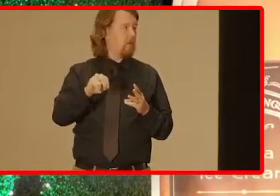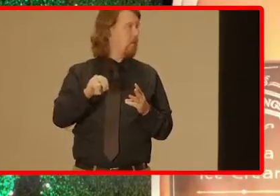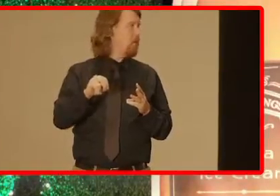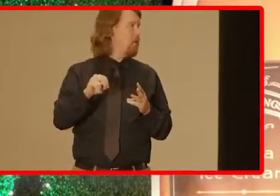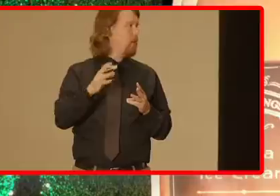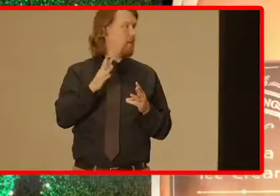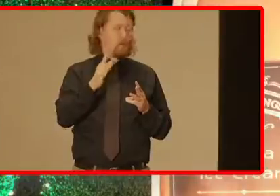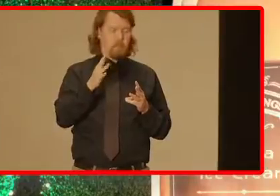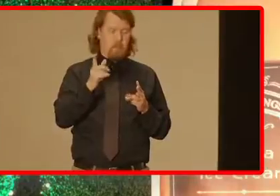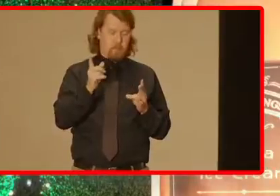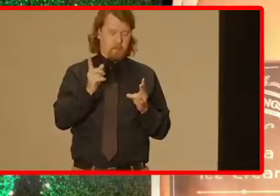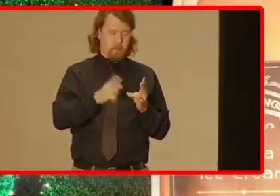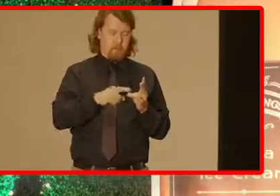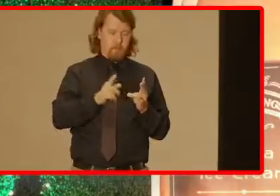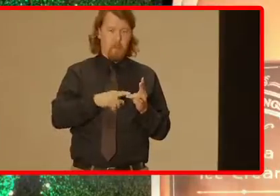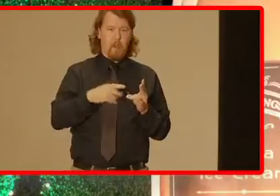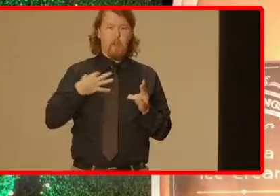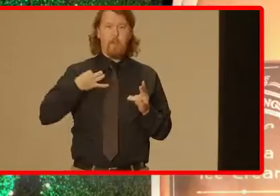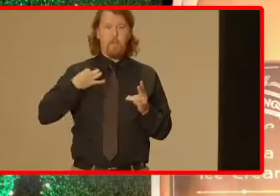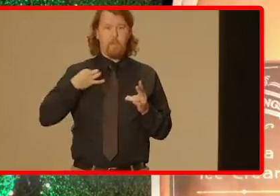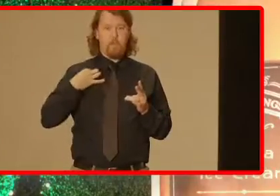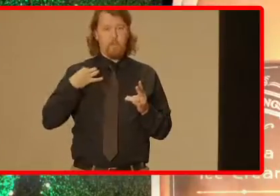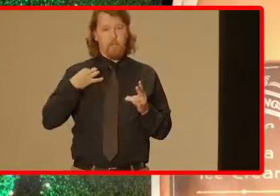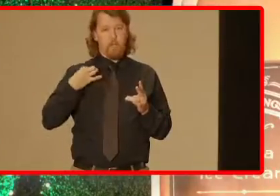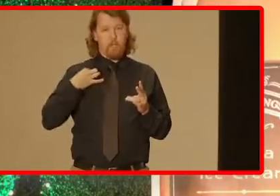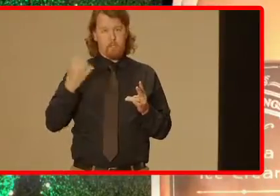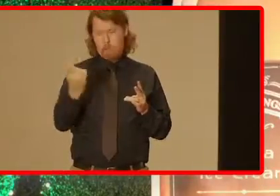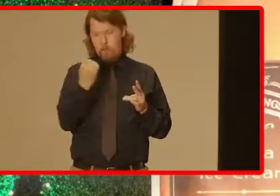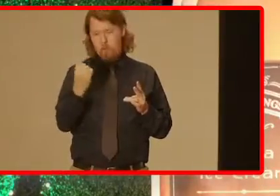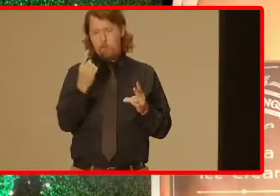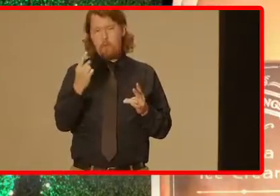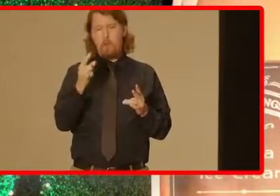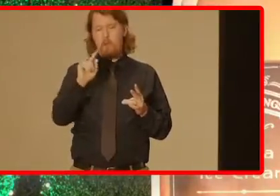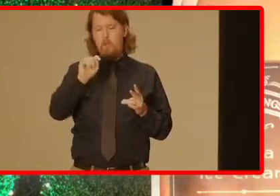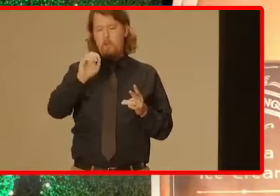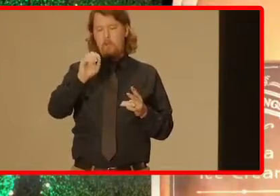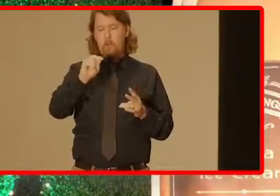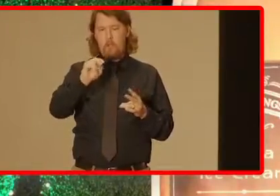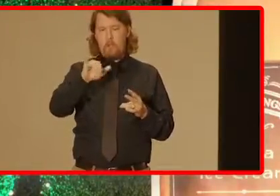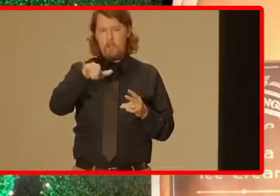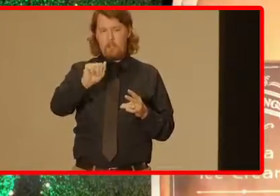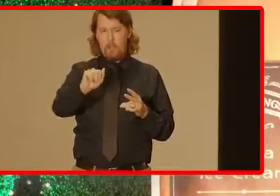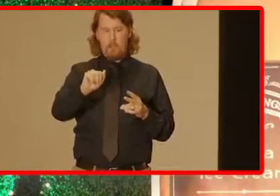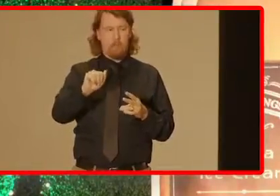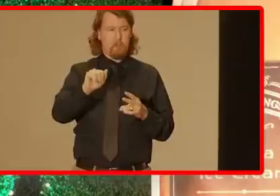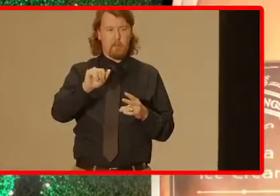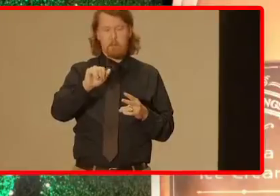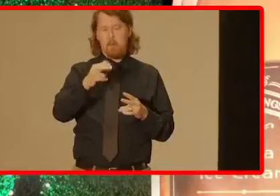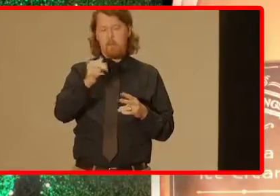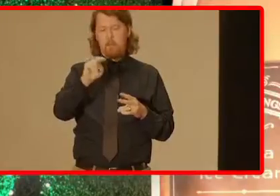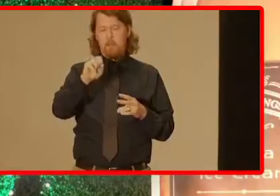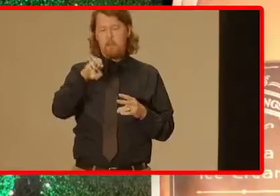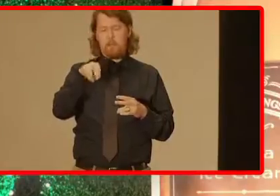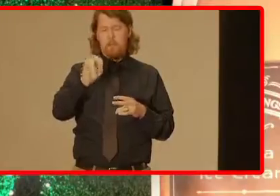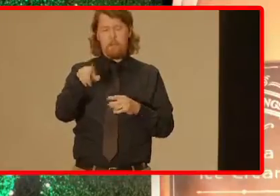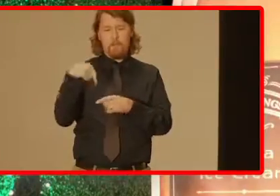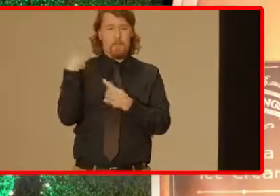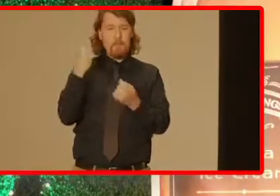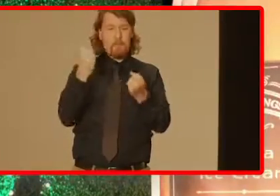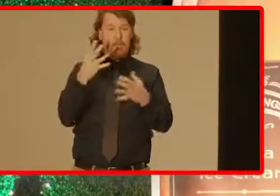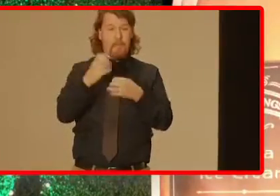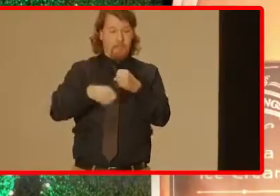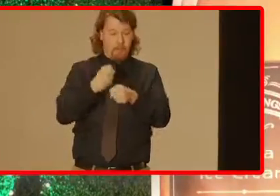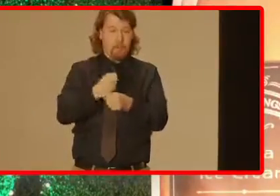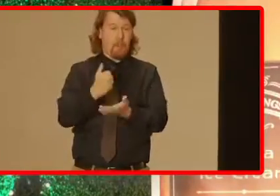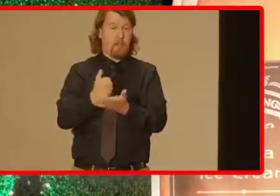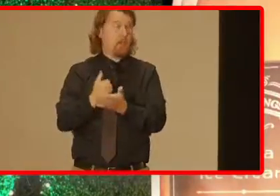our volunteer always in our back pocket, Tanya Hansen, who has been helping us for years. We're